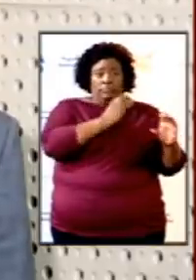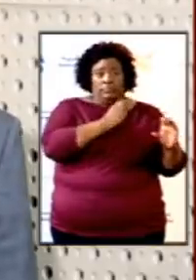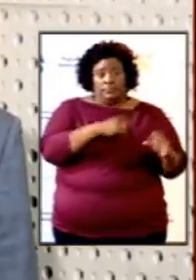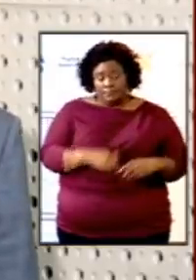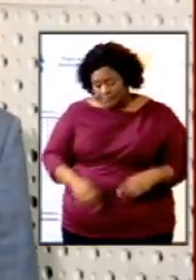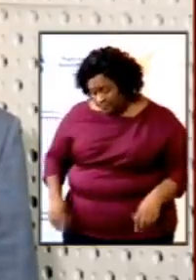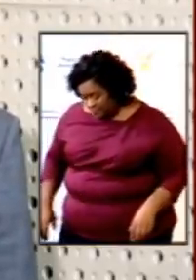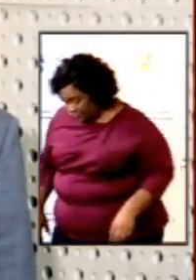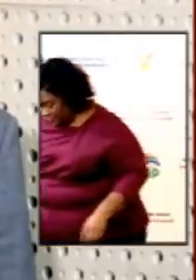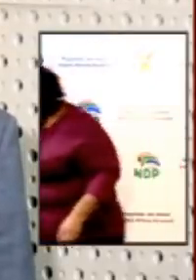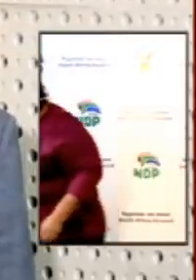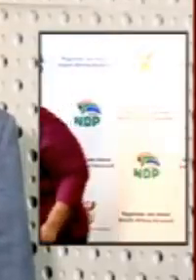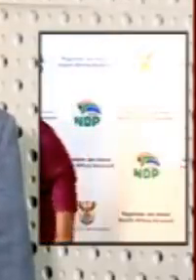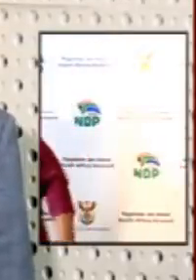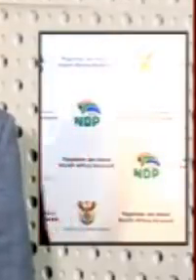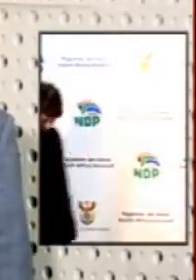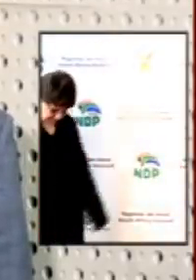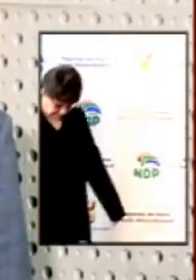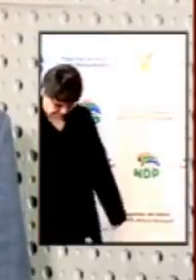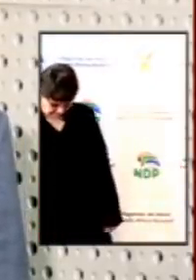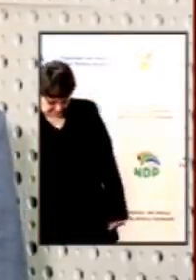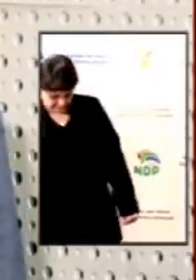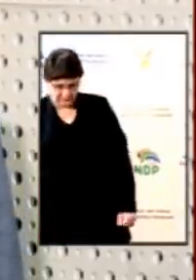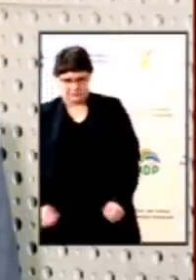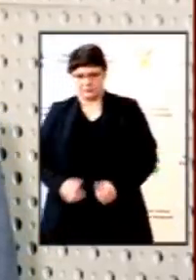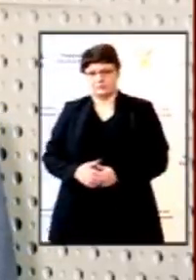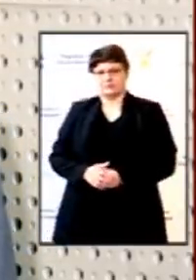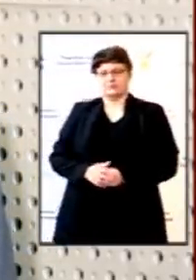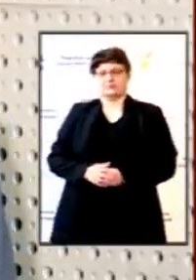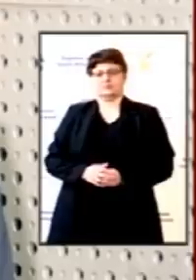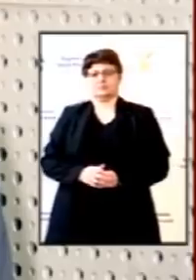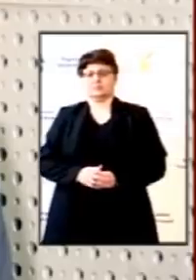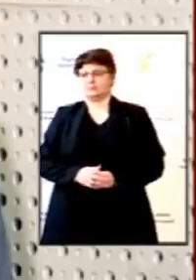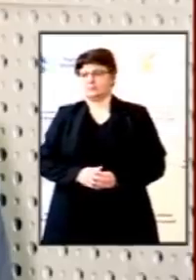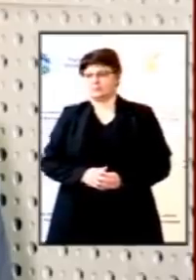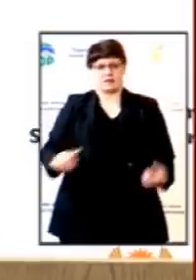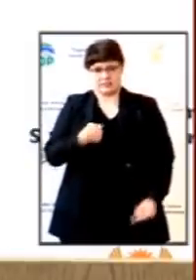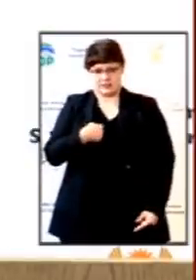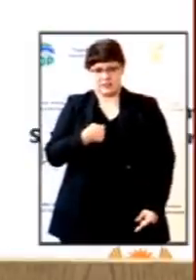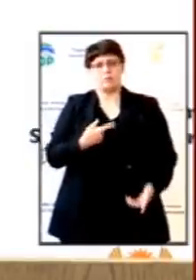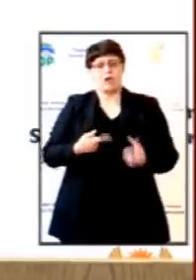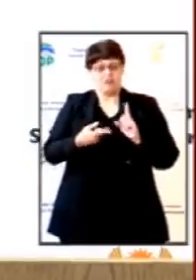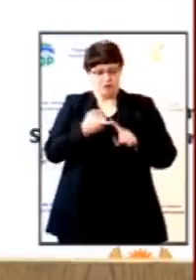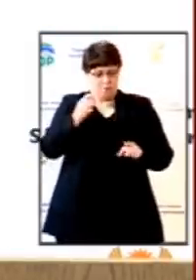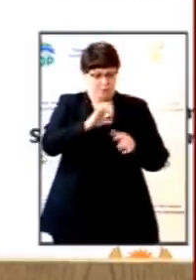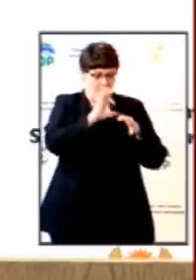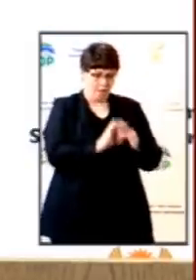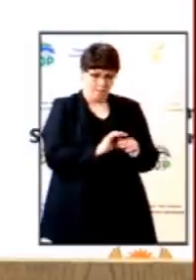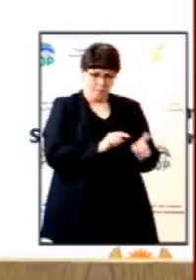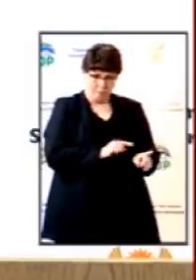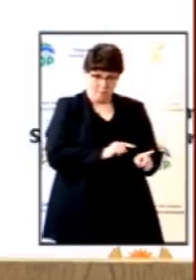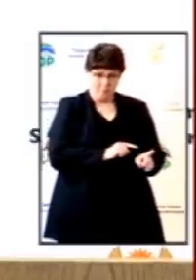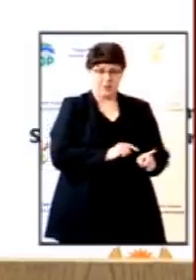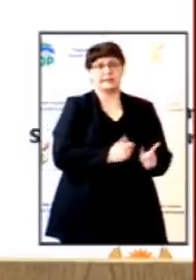if there was some extensive backroom negotiations, and the president may have buckled under those negotiations